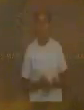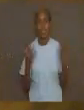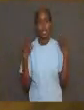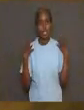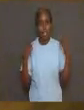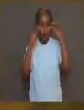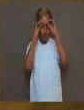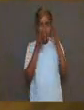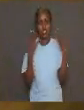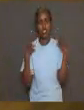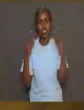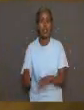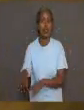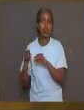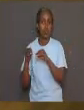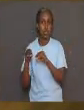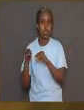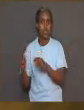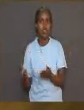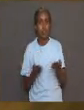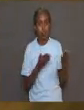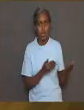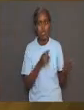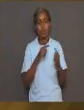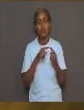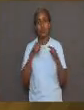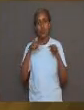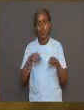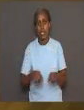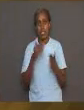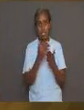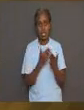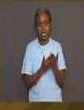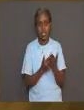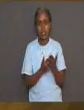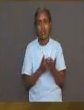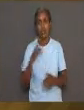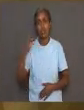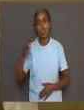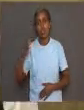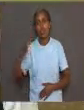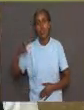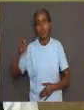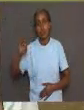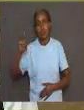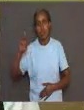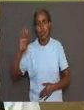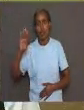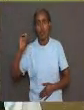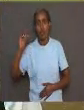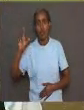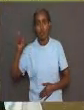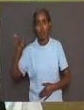Hello, teacher. Hello, students. Welcome to today's lesson on hyperbolas. In